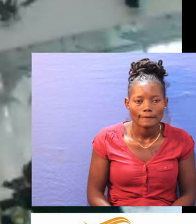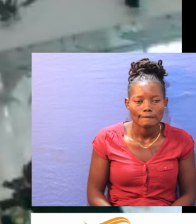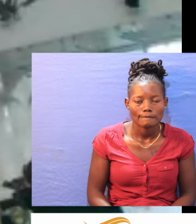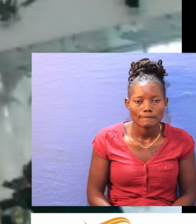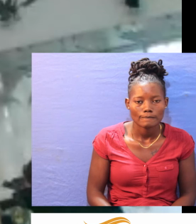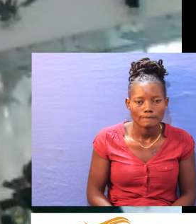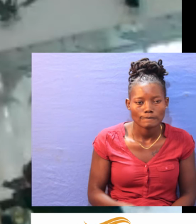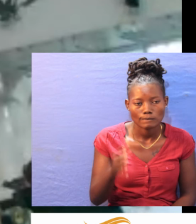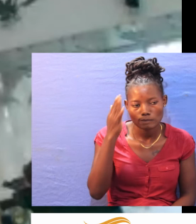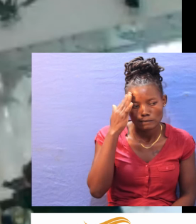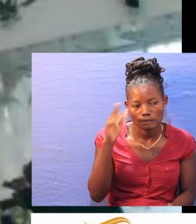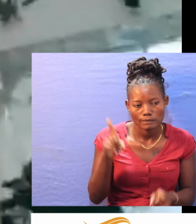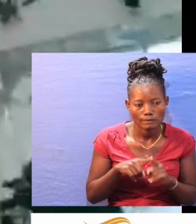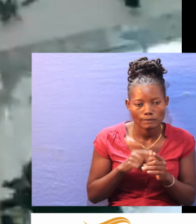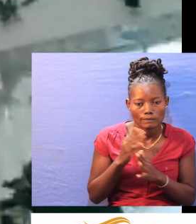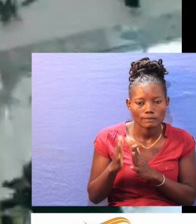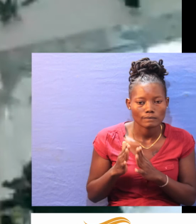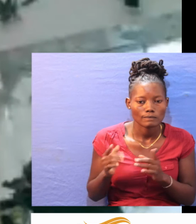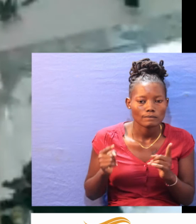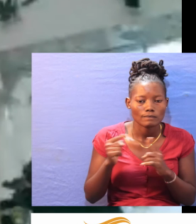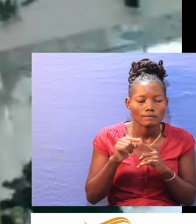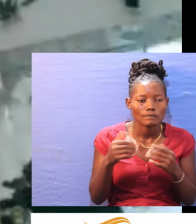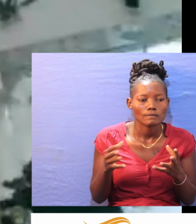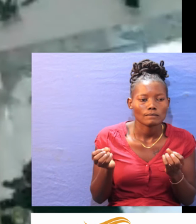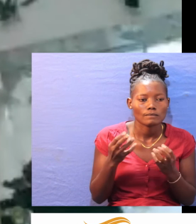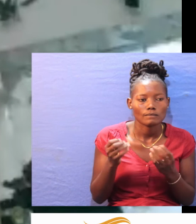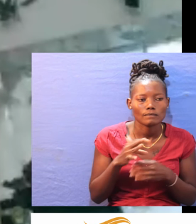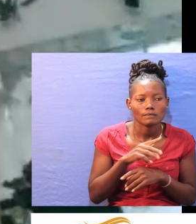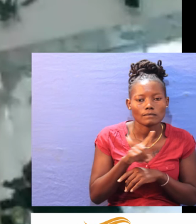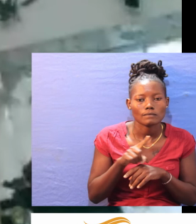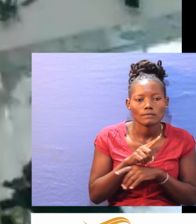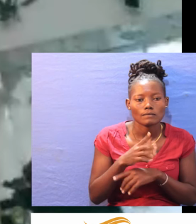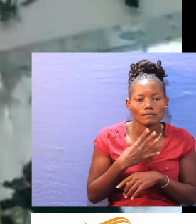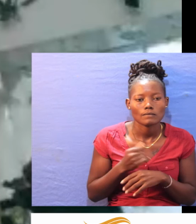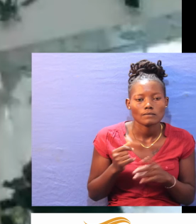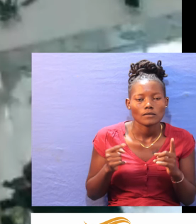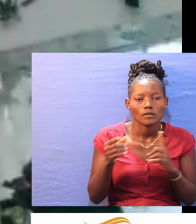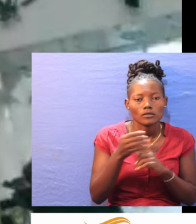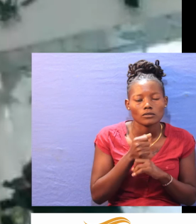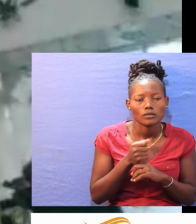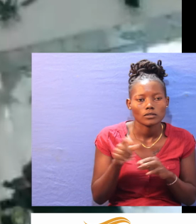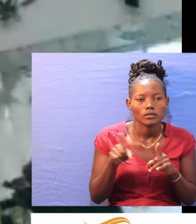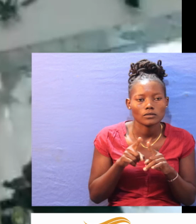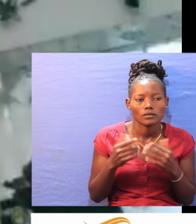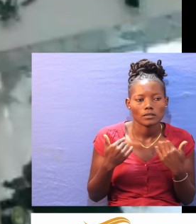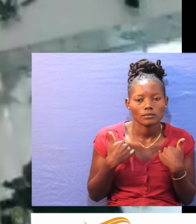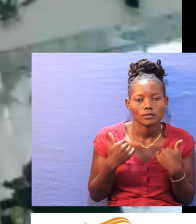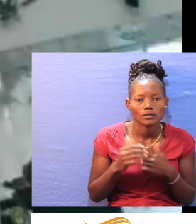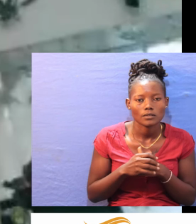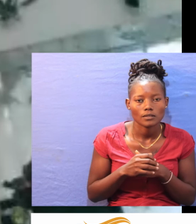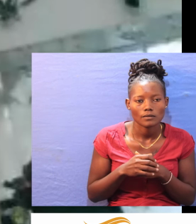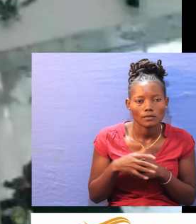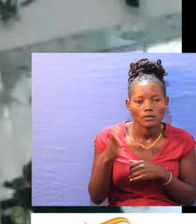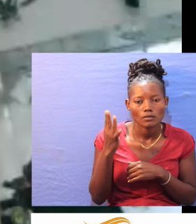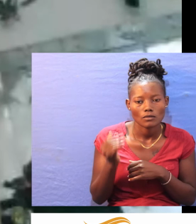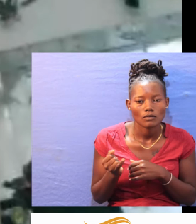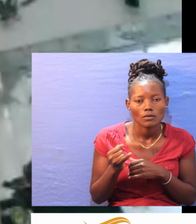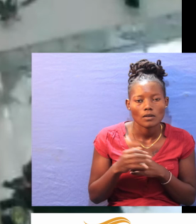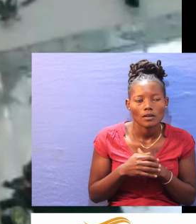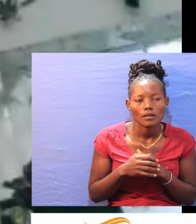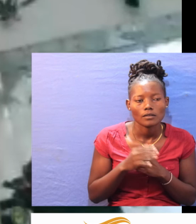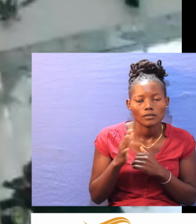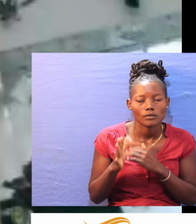and set goals as how many hours you want to achieve and to sleep and how you achieve that. And there's certain ways you can't just set